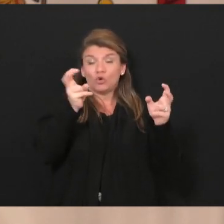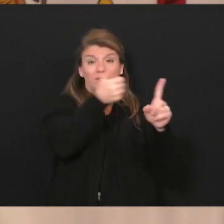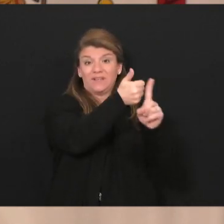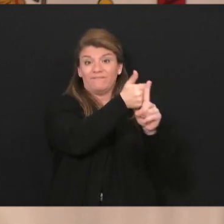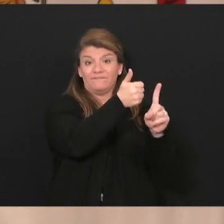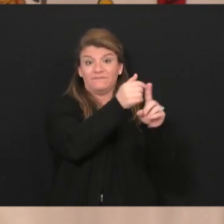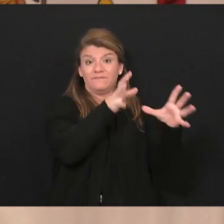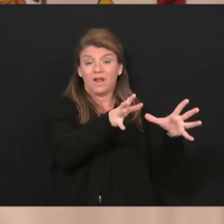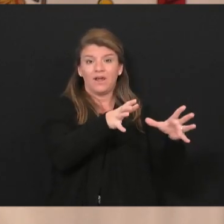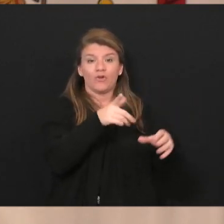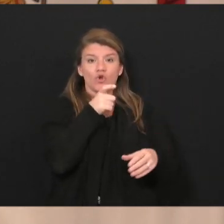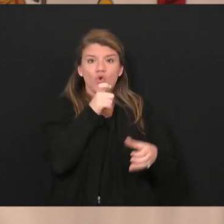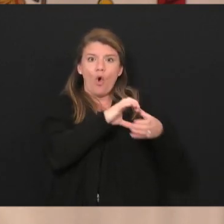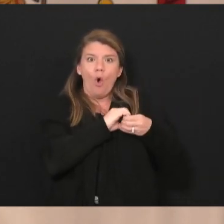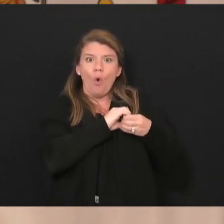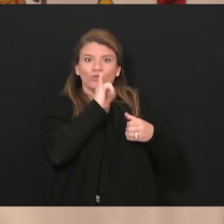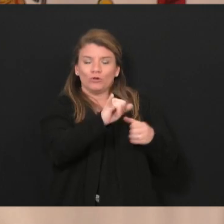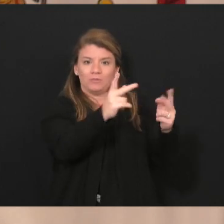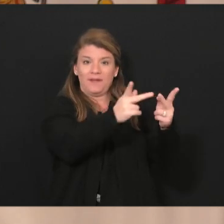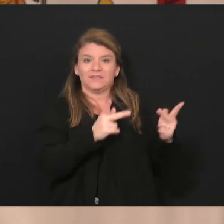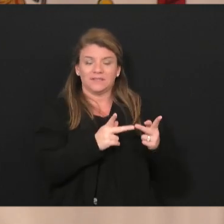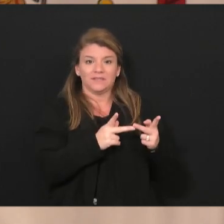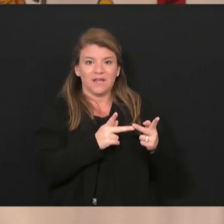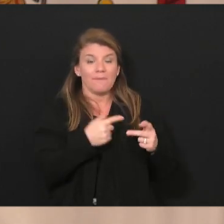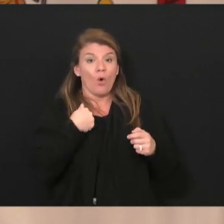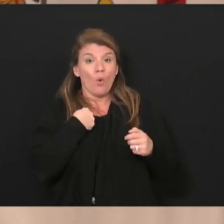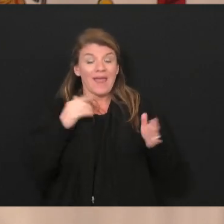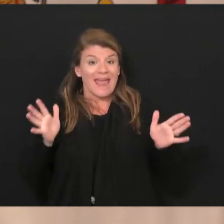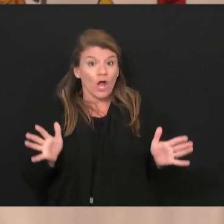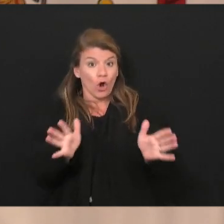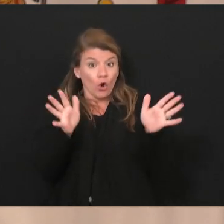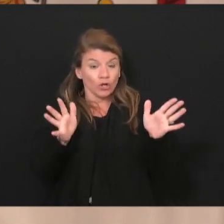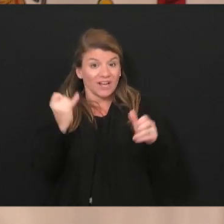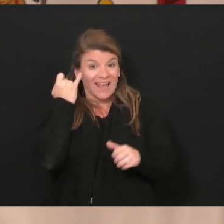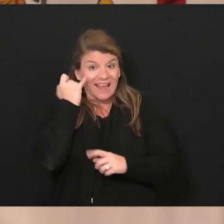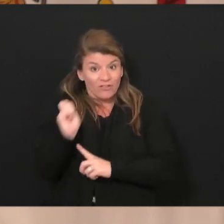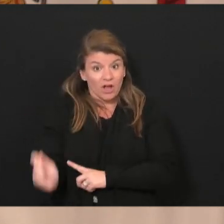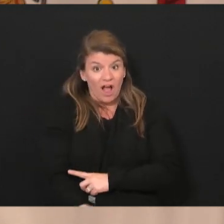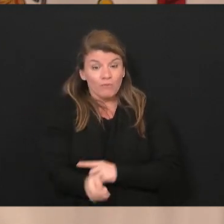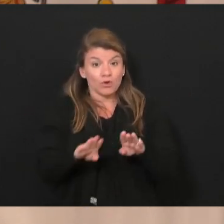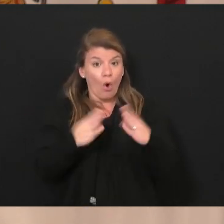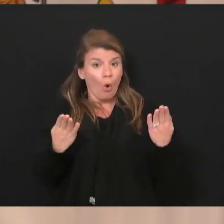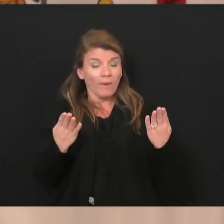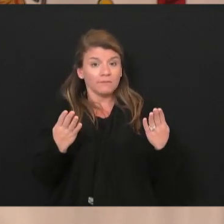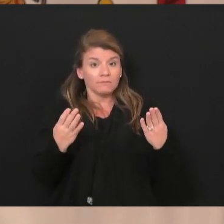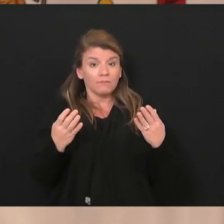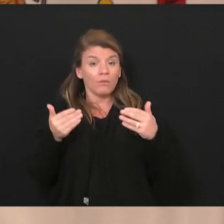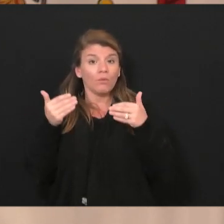You know, for the people that own the golf course or whatever, we'd encourage if the golf course is open, play golf.